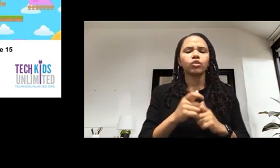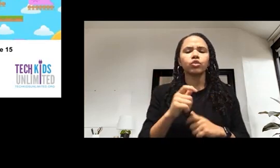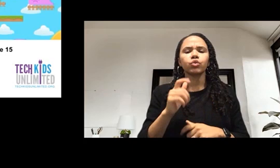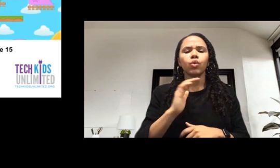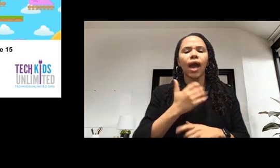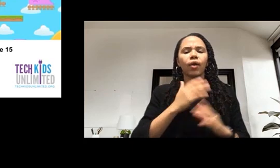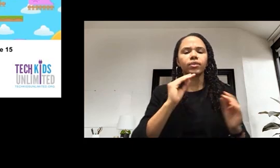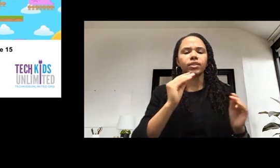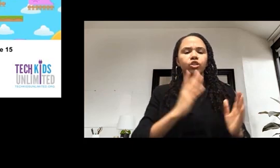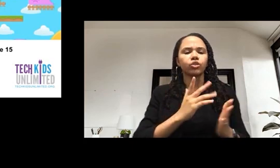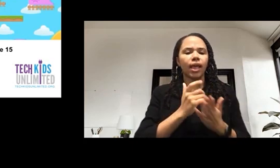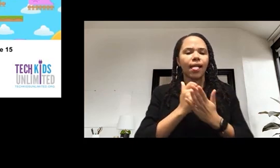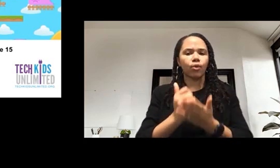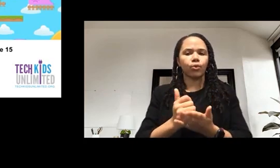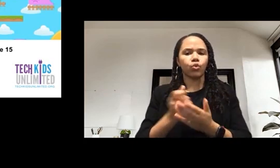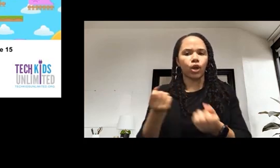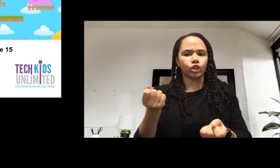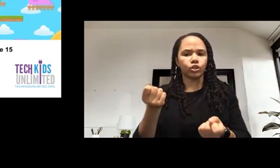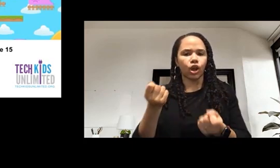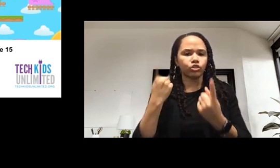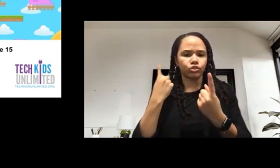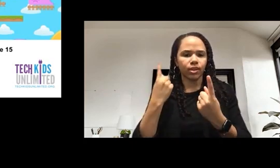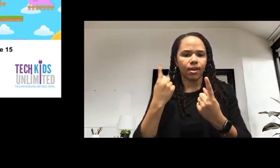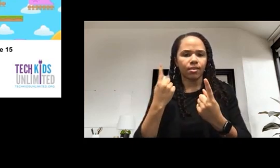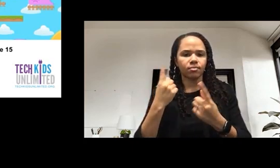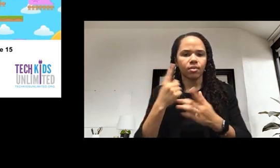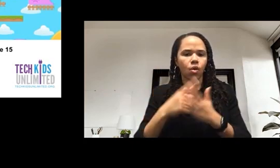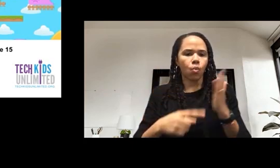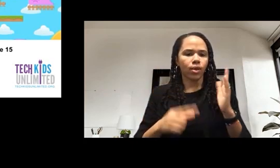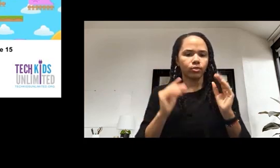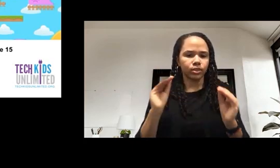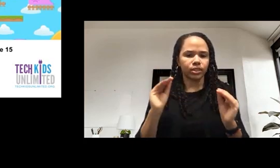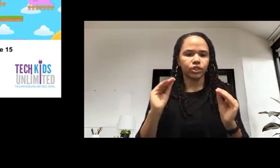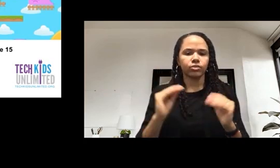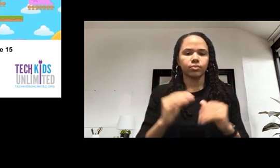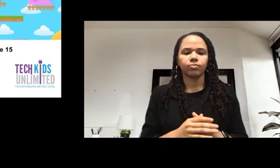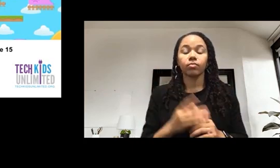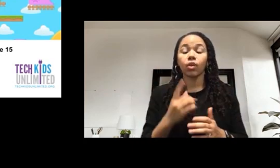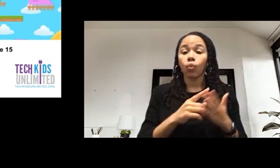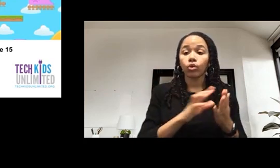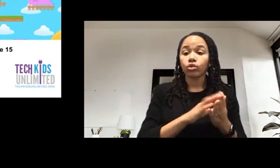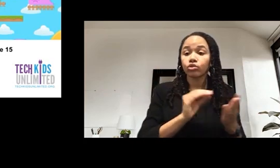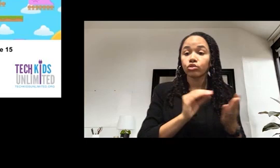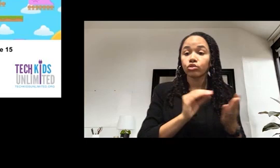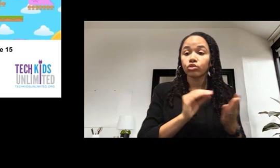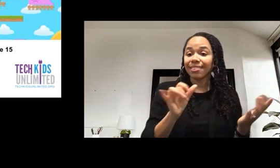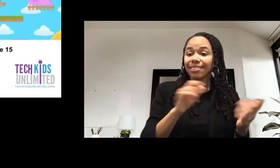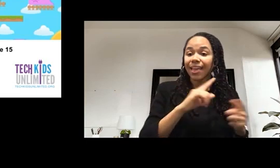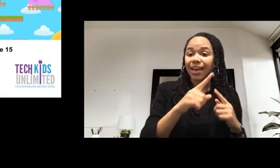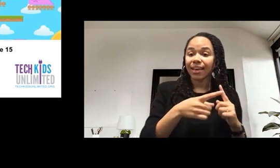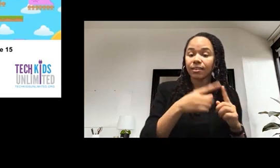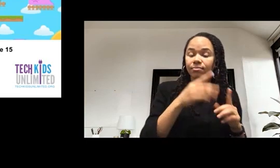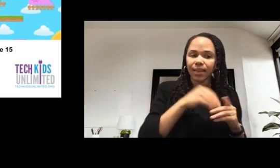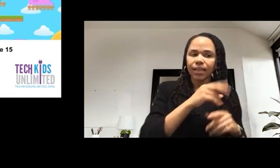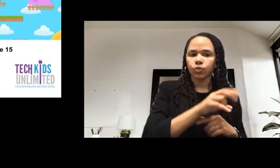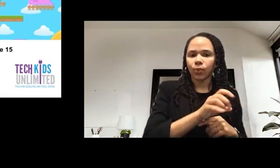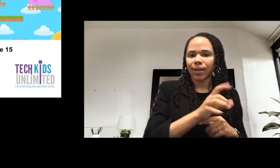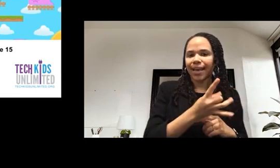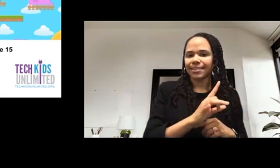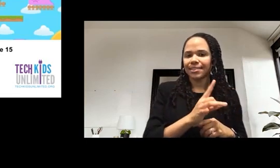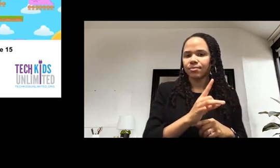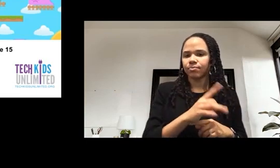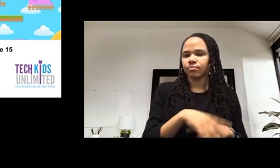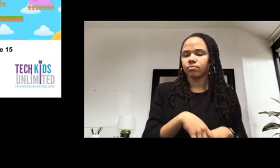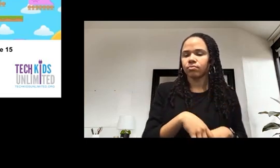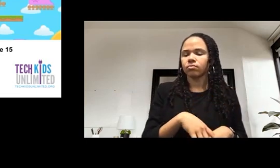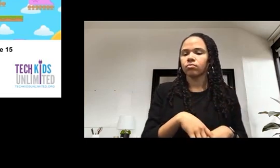teaching? And basically, what did the students like in 2018 in terms of, how they were